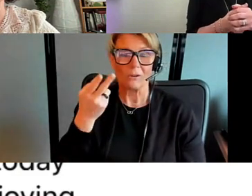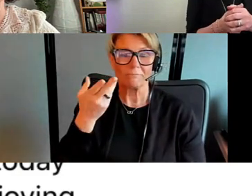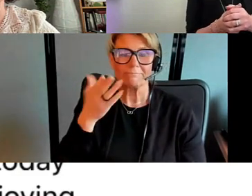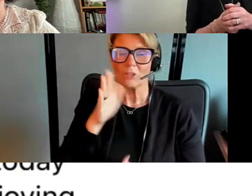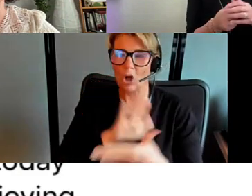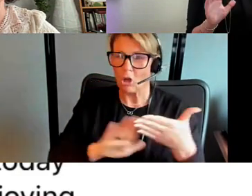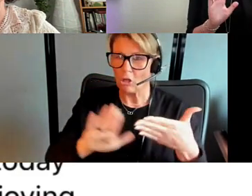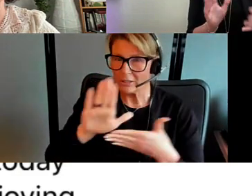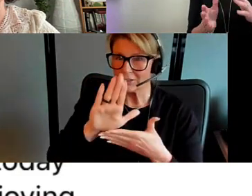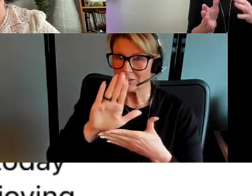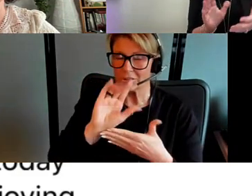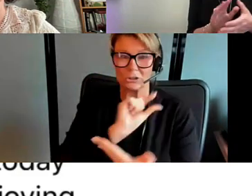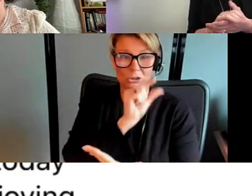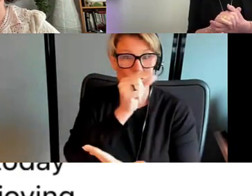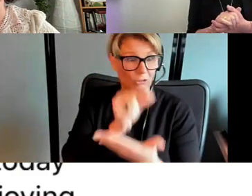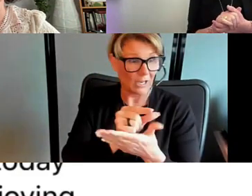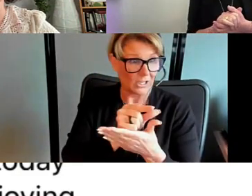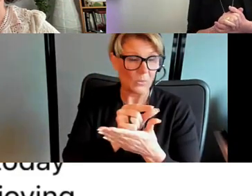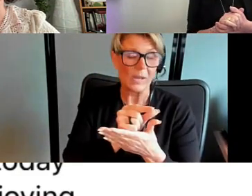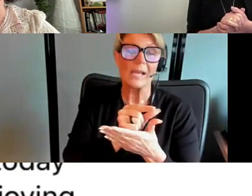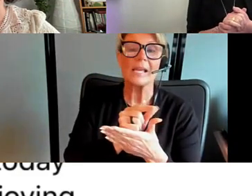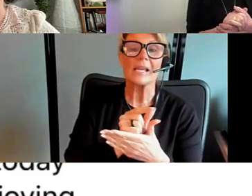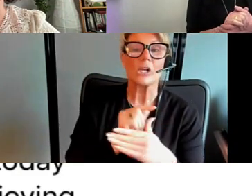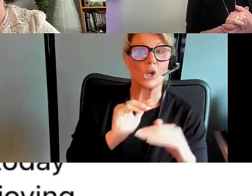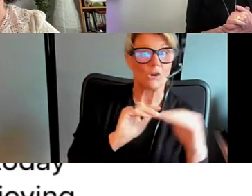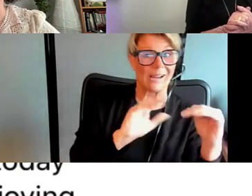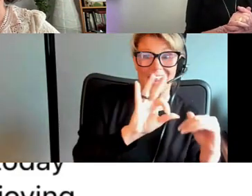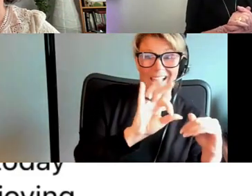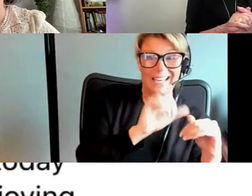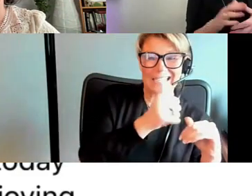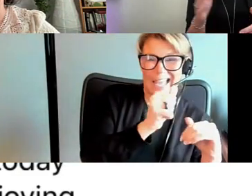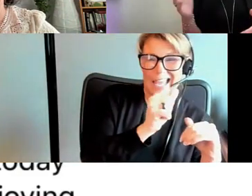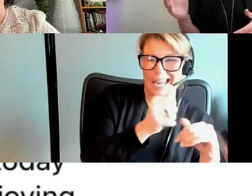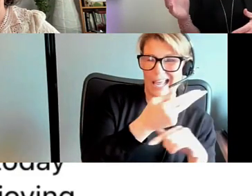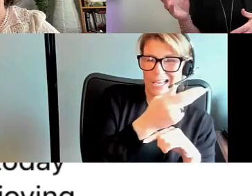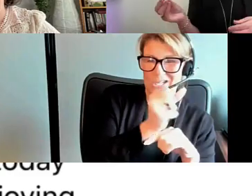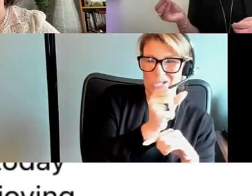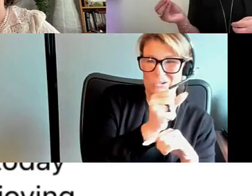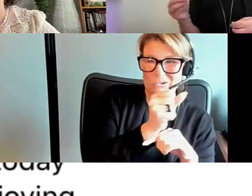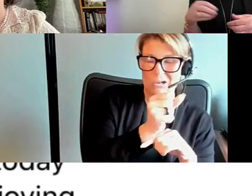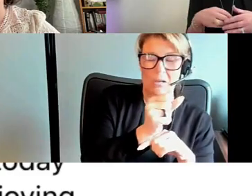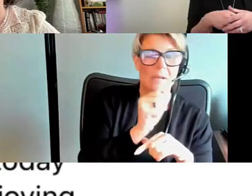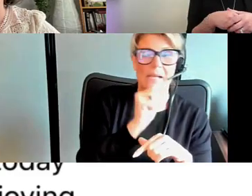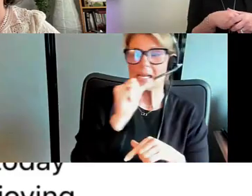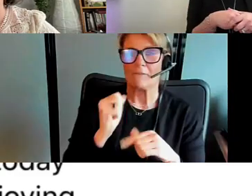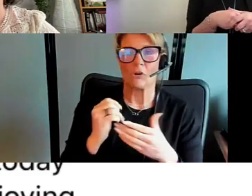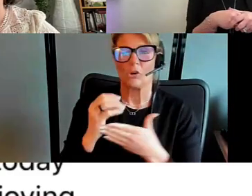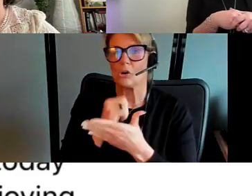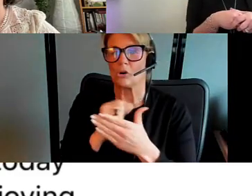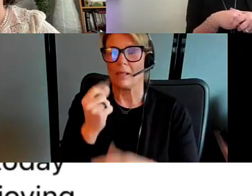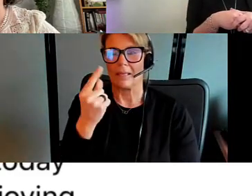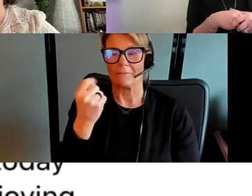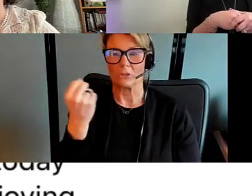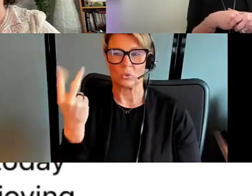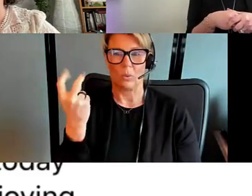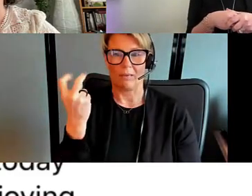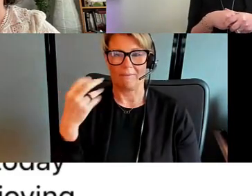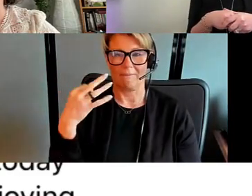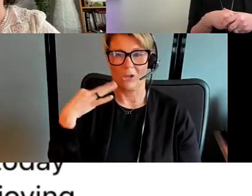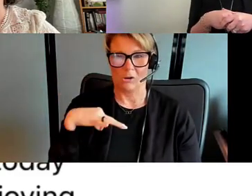career. She graduated, with grade 9 and 10 credits, but never earned her 11 and 12 credits.